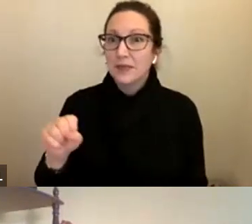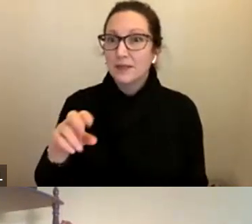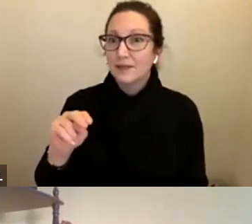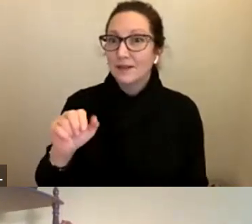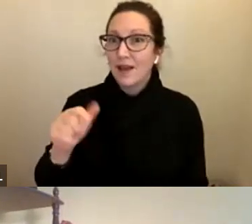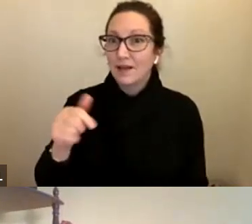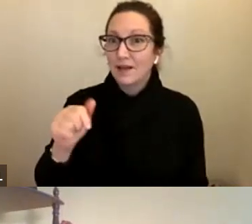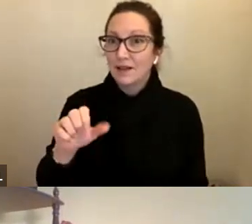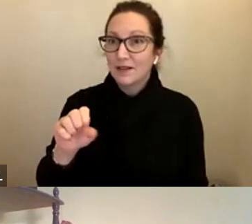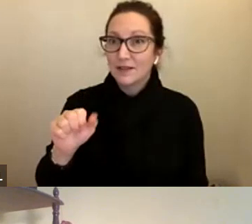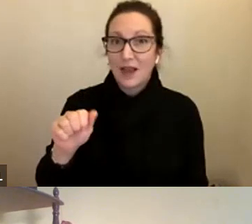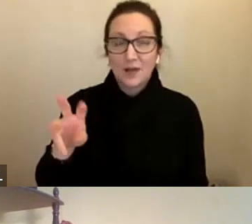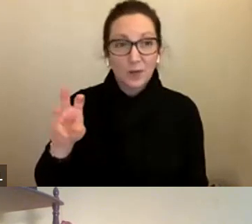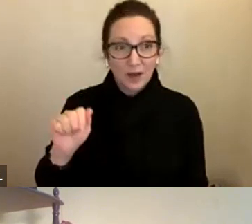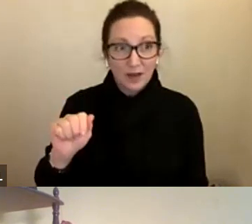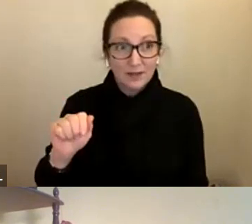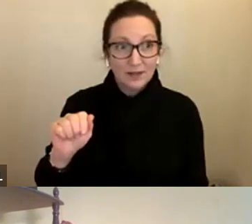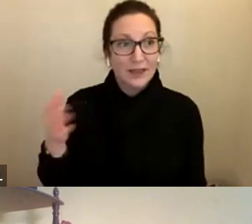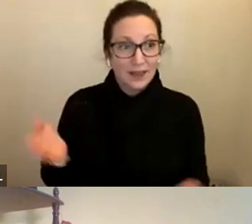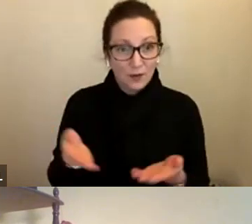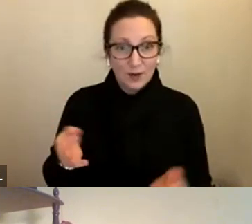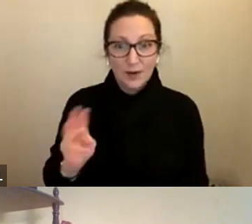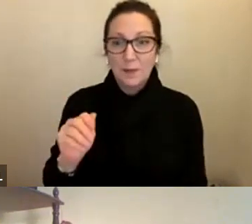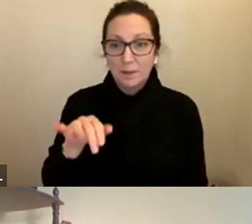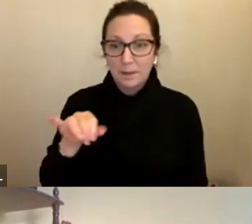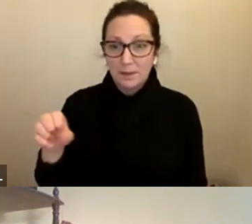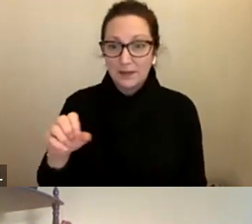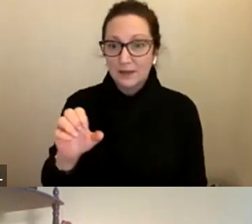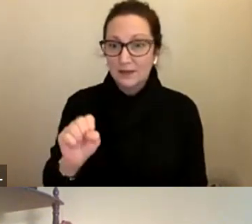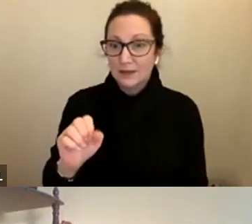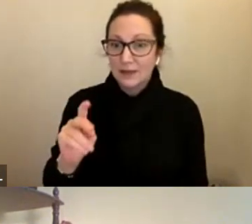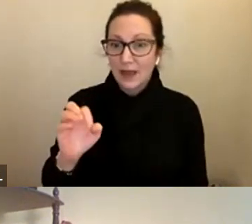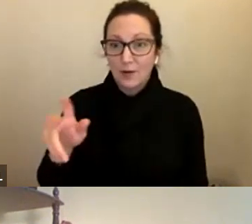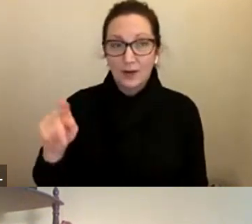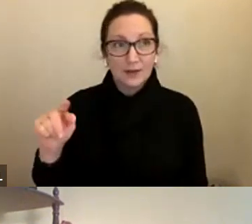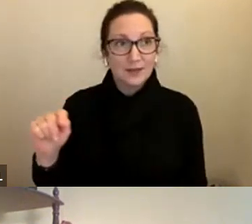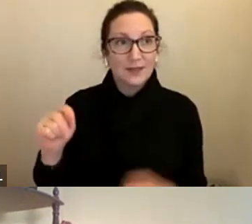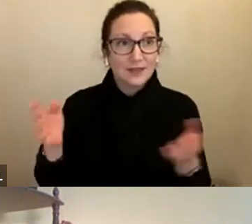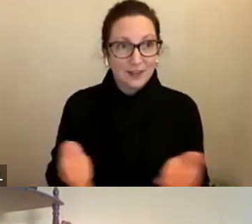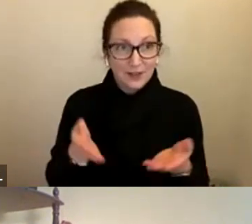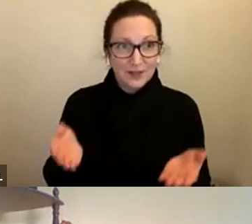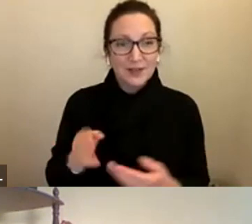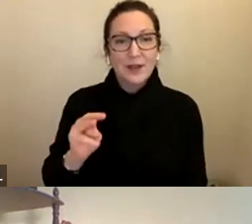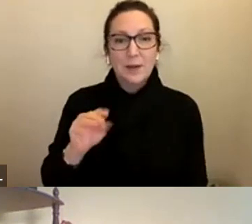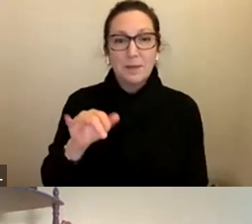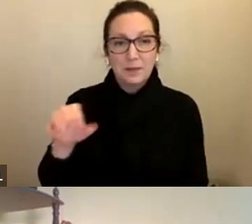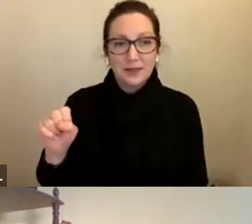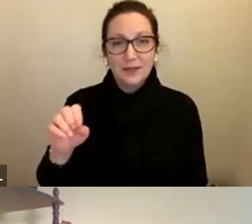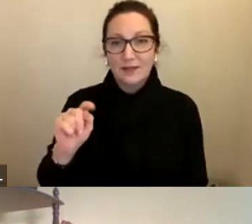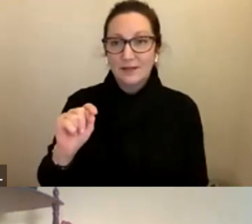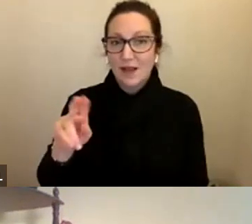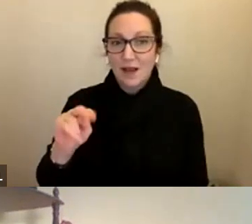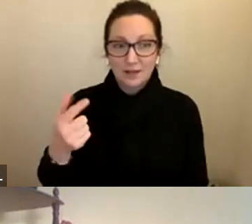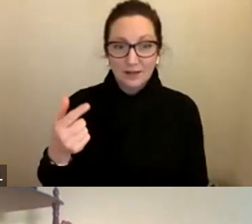Here. Ms. Garrett. Present. Oh, there. Ms. Tang.